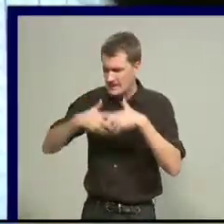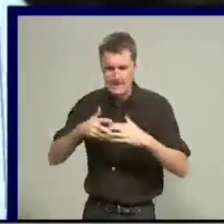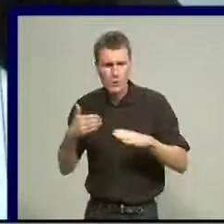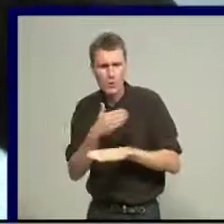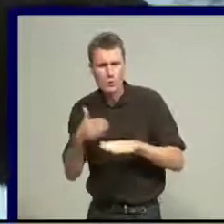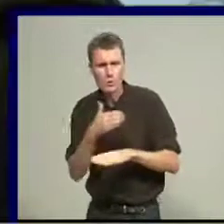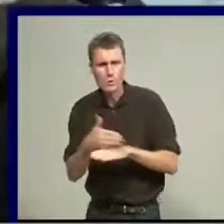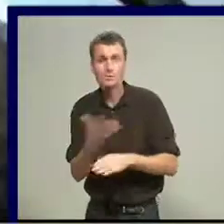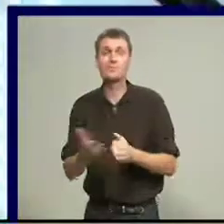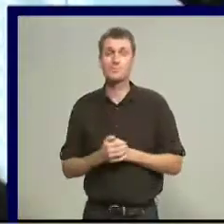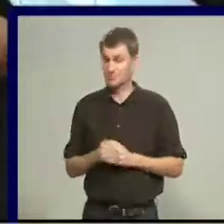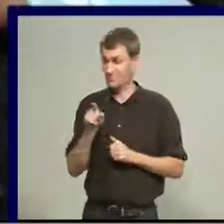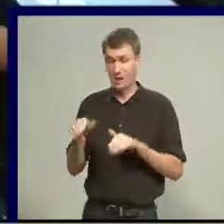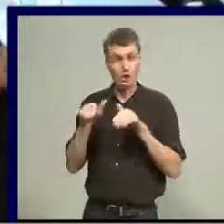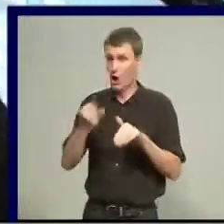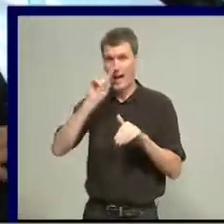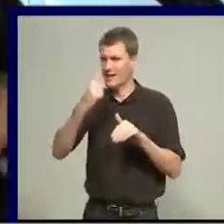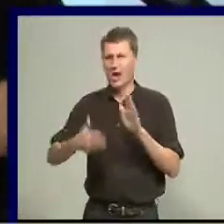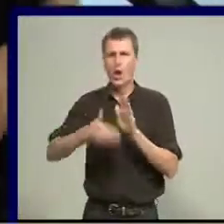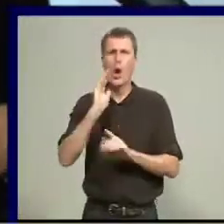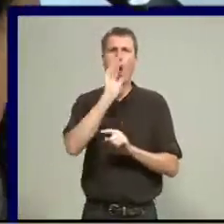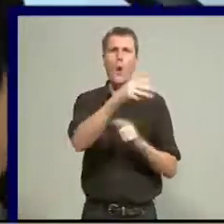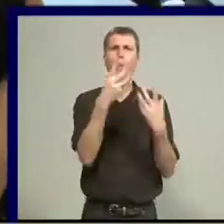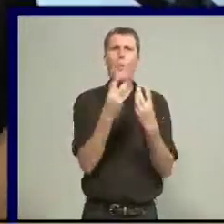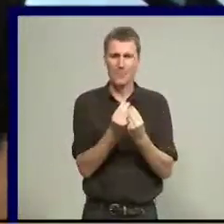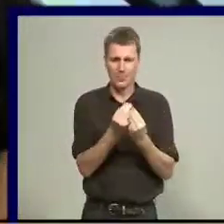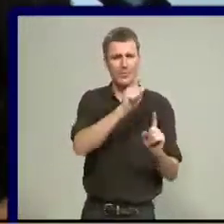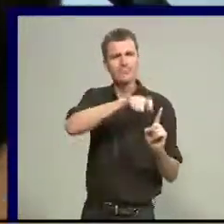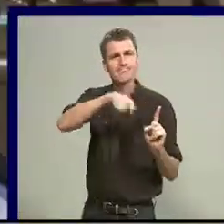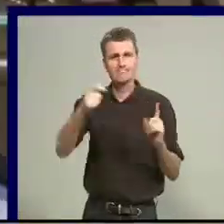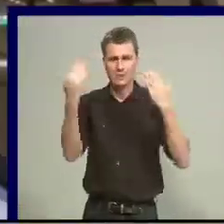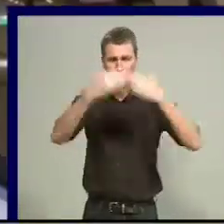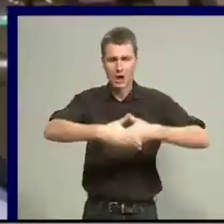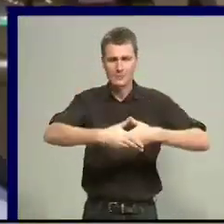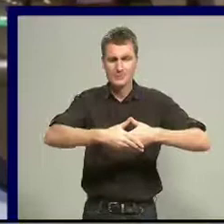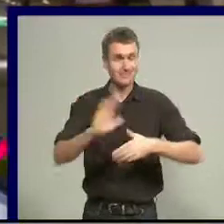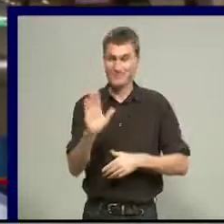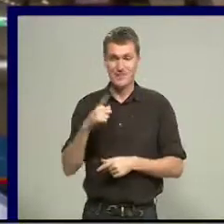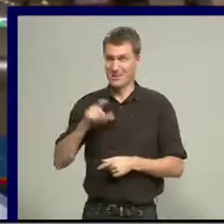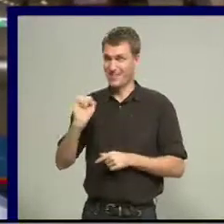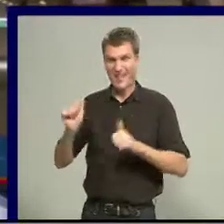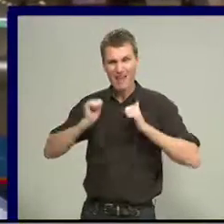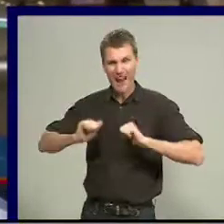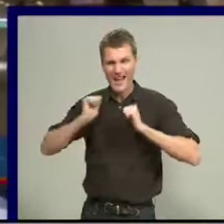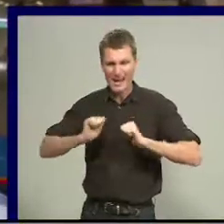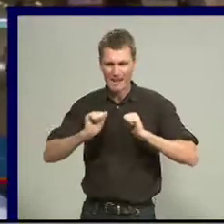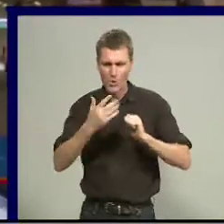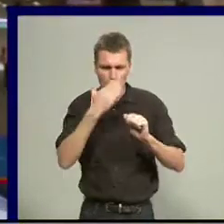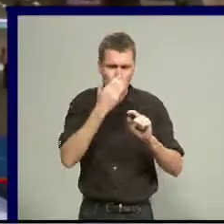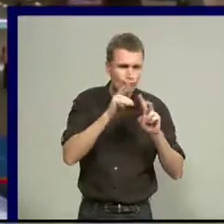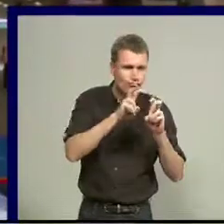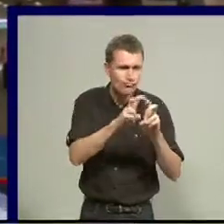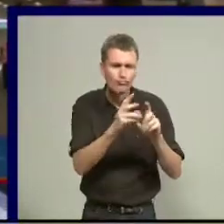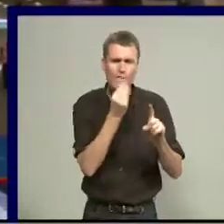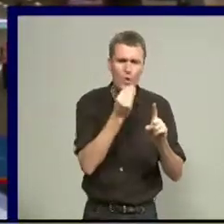day job, these dogs can't go home with their handlers at night. They're trained to actually sniff out food, fruit, meat. Now, most households, apart